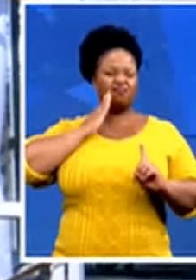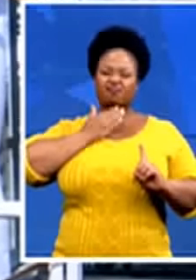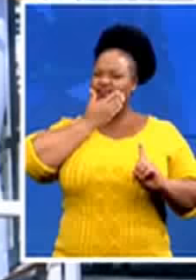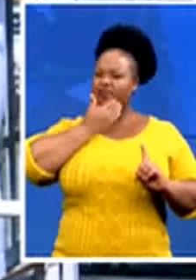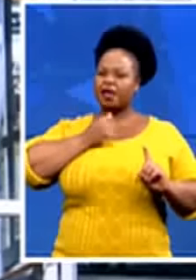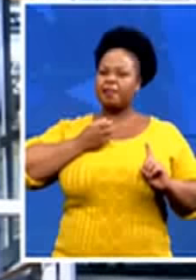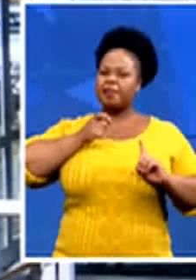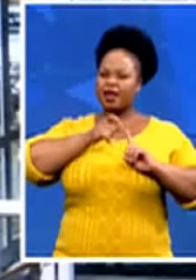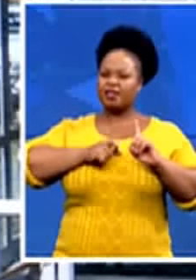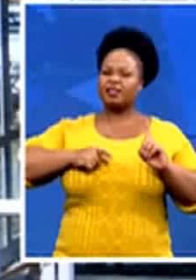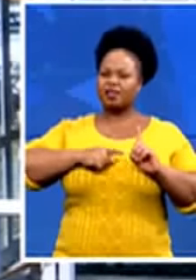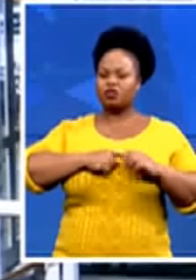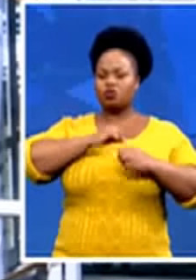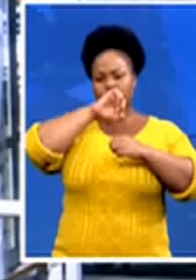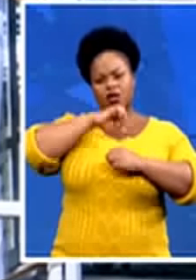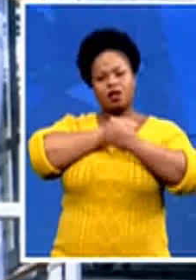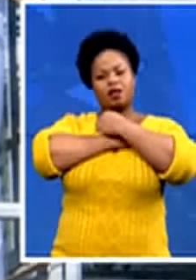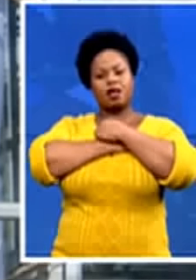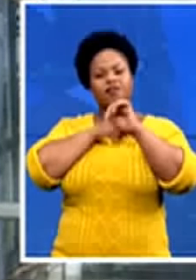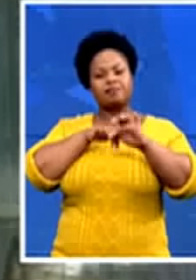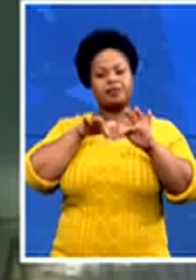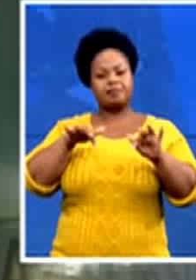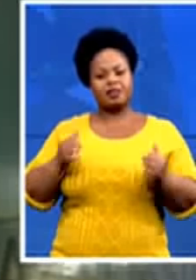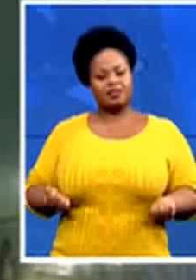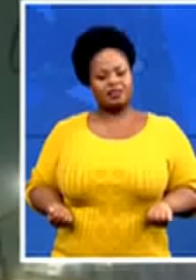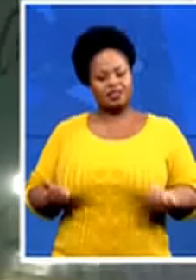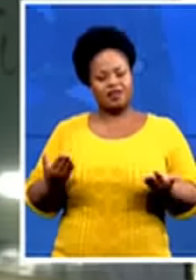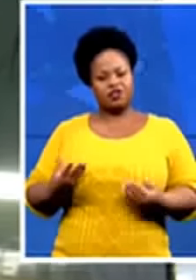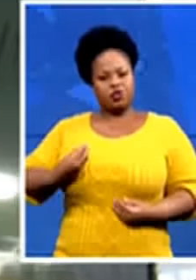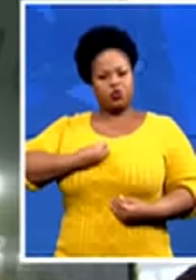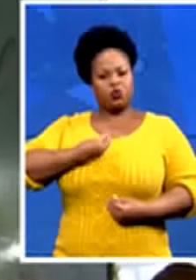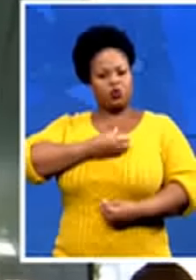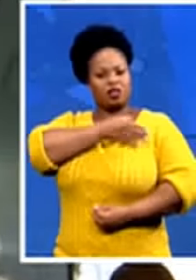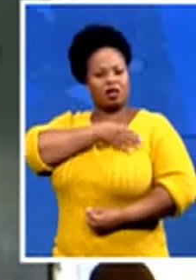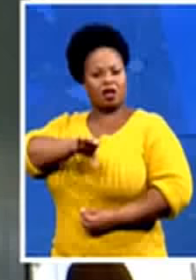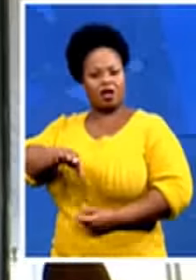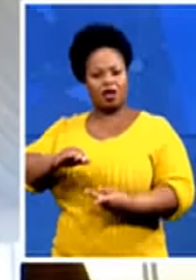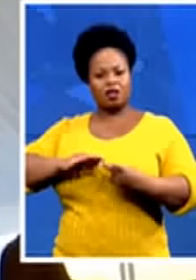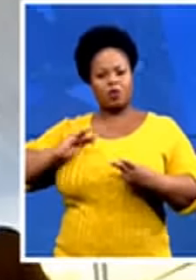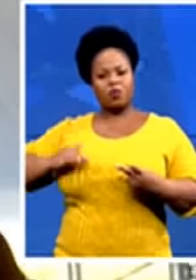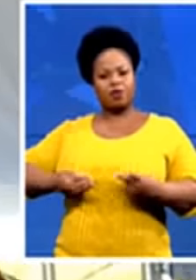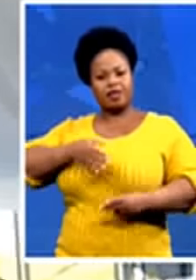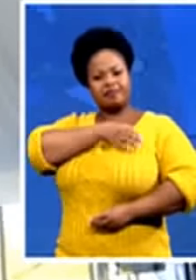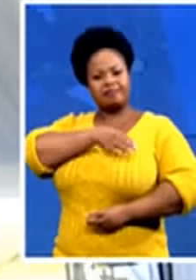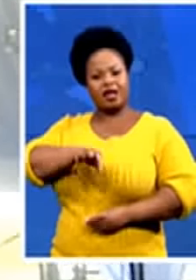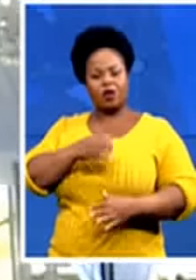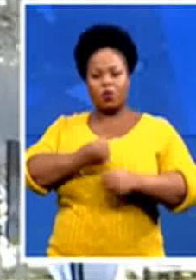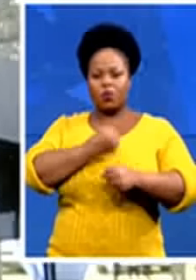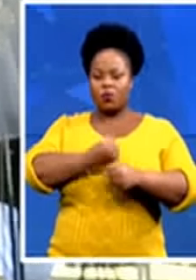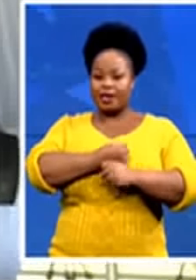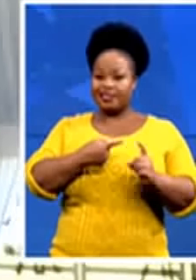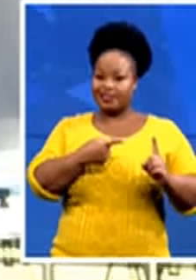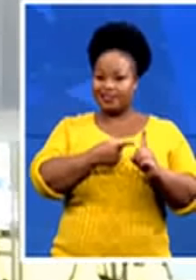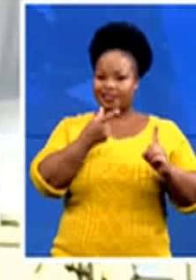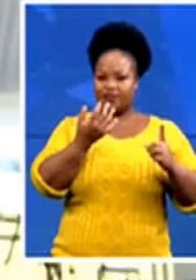service, her love for empowering youth, her love for empowering women, and the work that she did in this area. And without wasting much